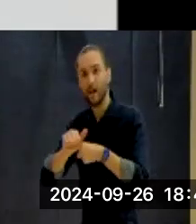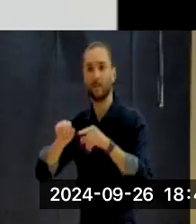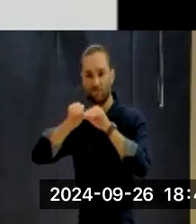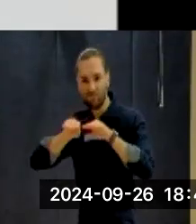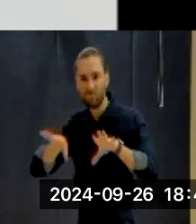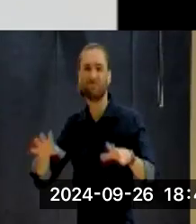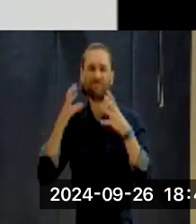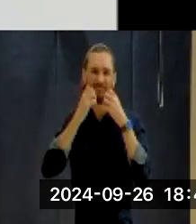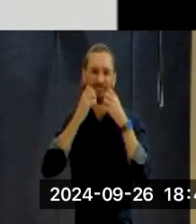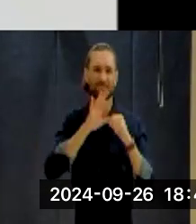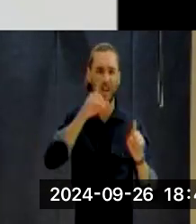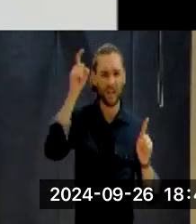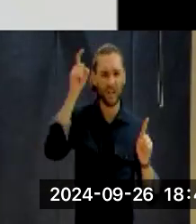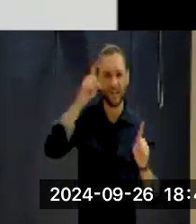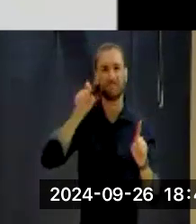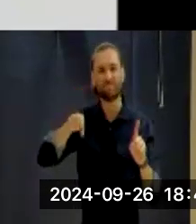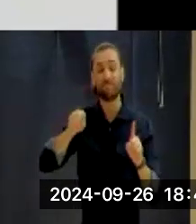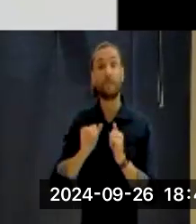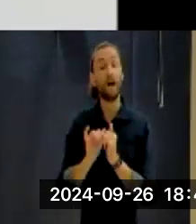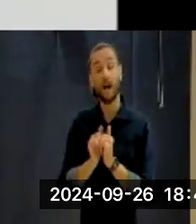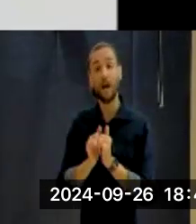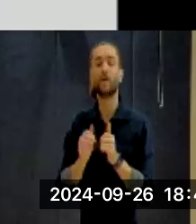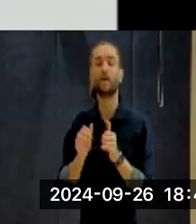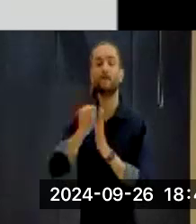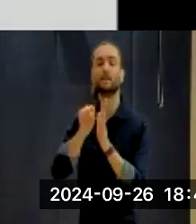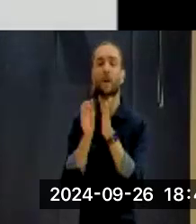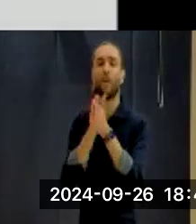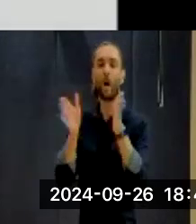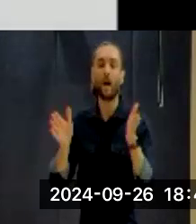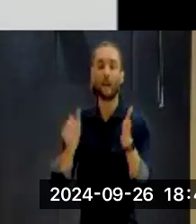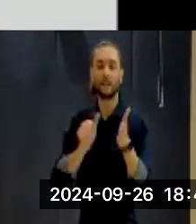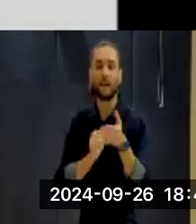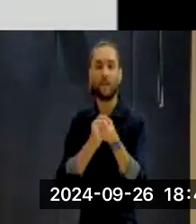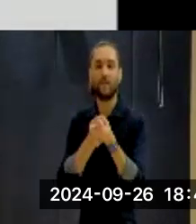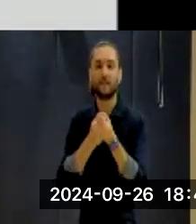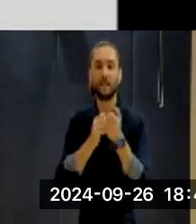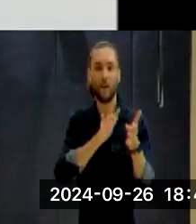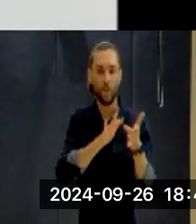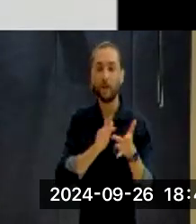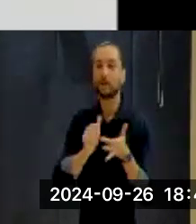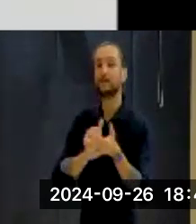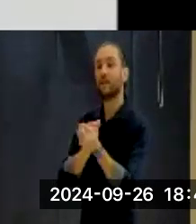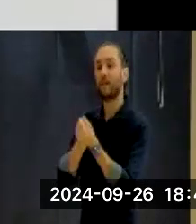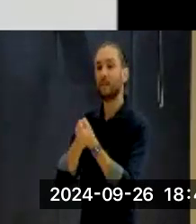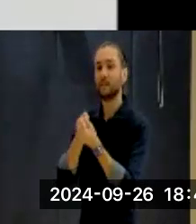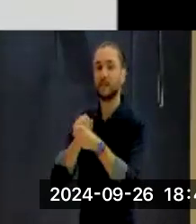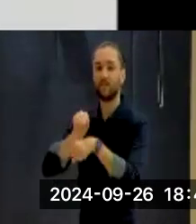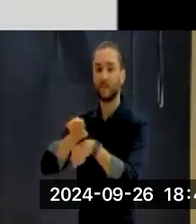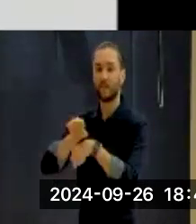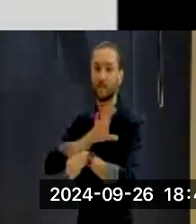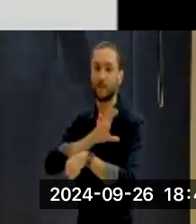And we do that through the statewide self-advocacy network, our self-advocacy advisory committee, and our relationships